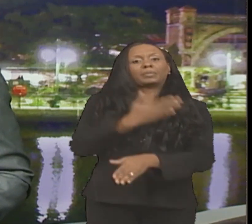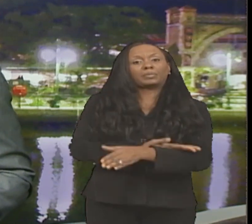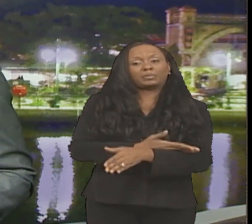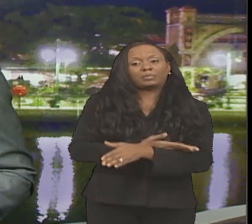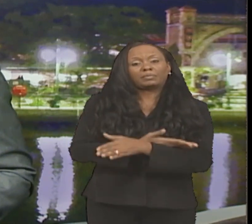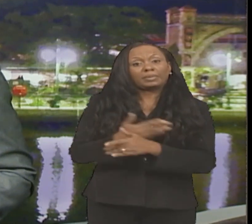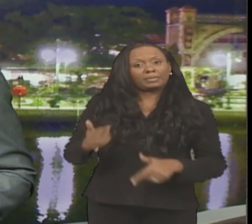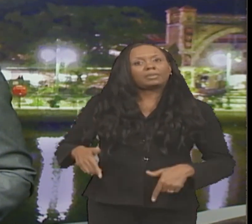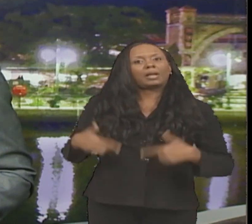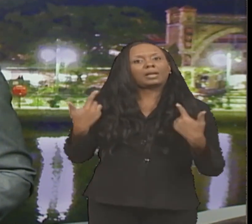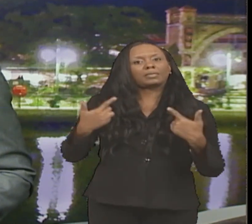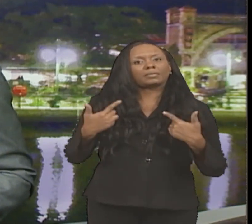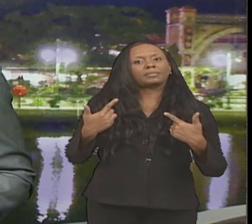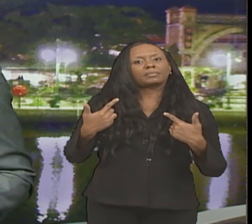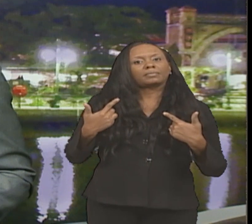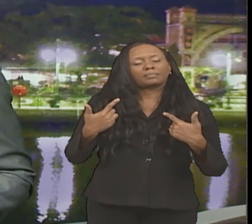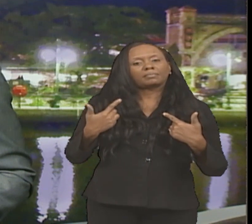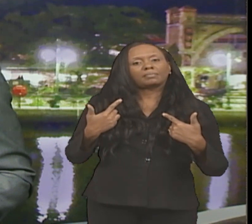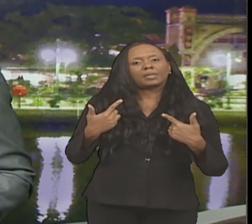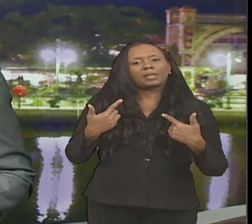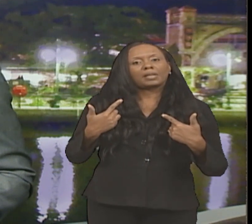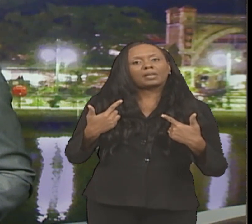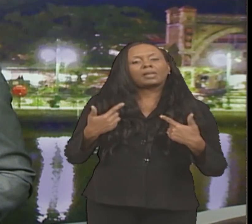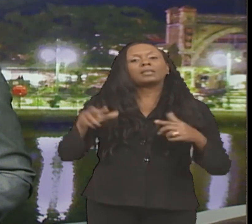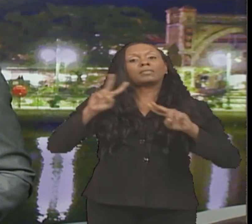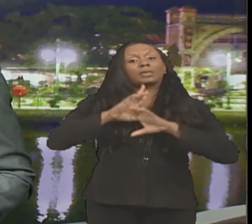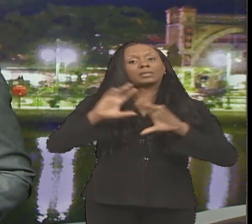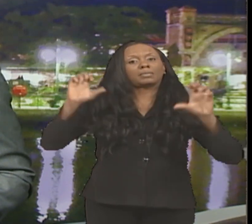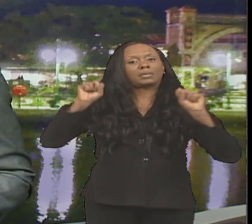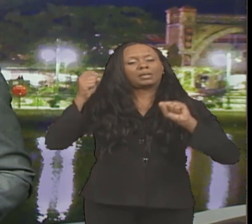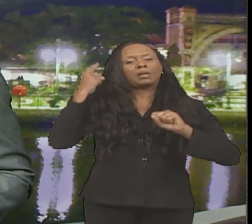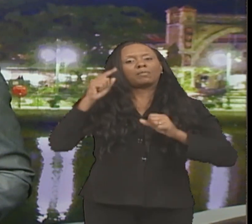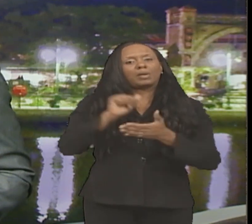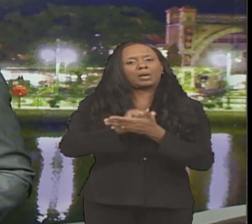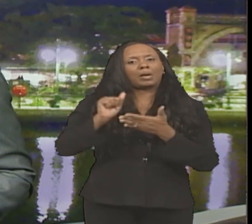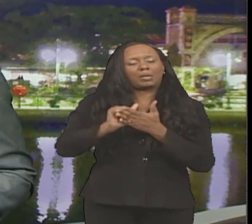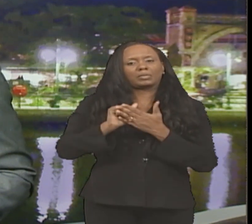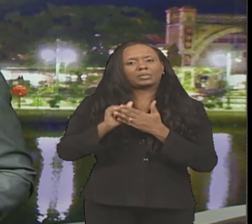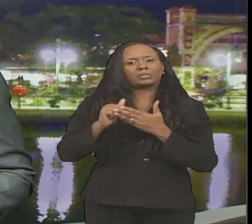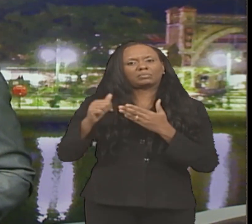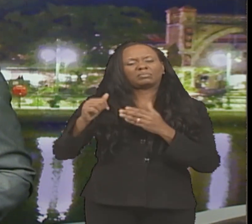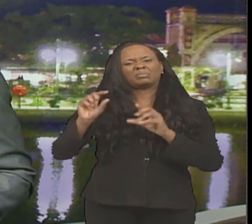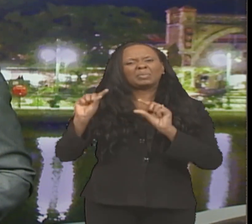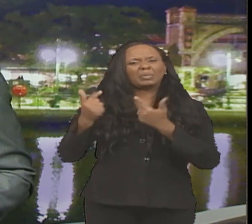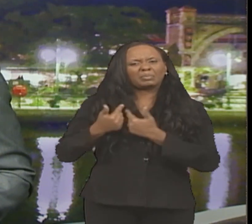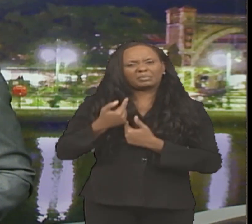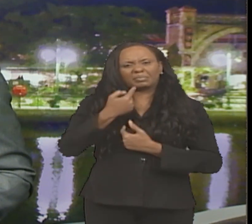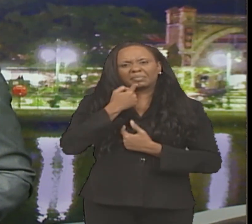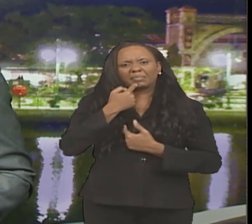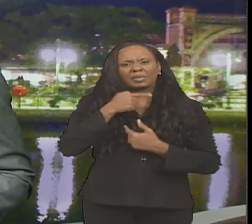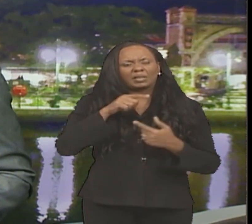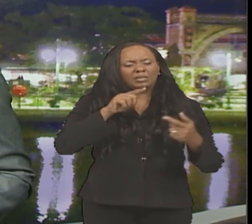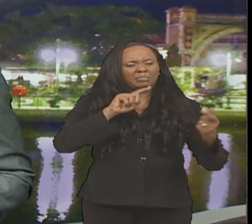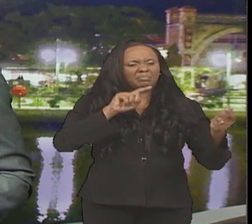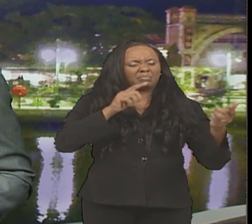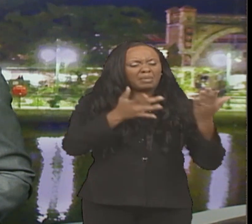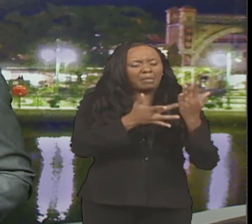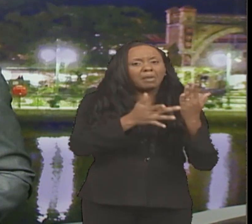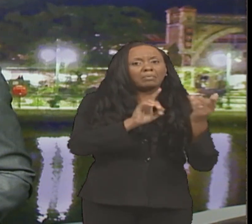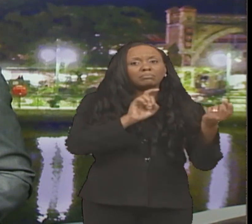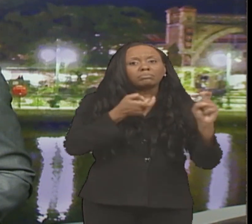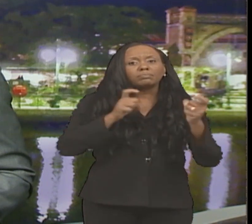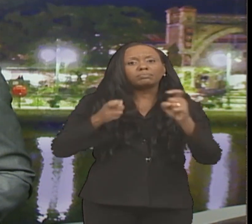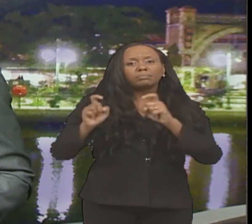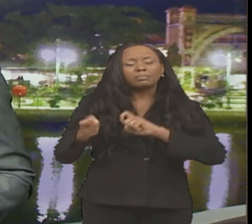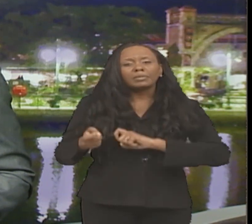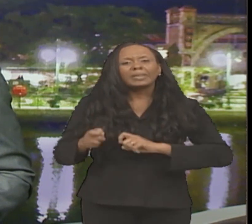living. That's according to Vice President of the Institute of Chartered Accountants, Bruce McLean. Ms. McLean says changes in technology have created